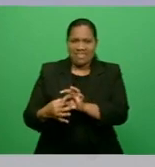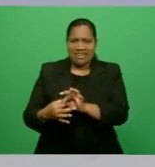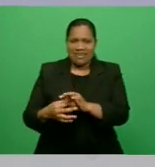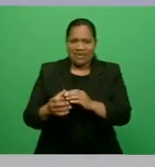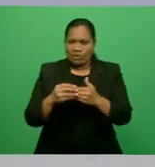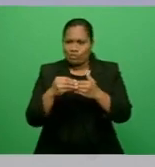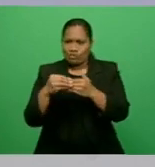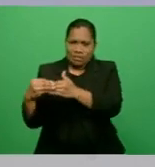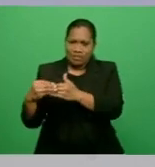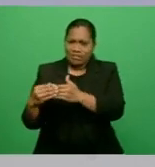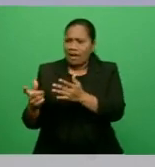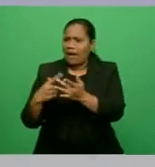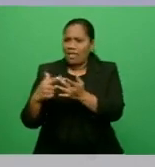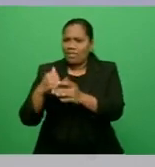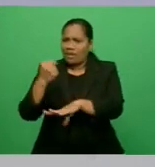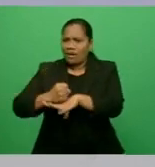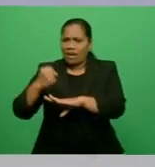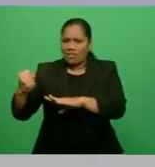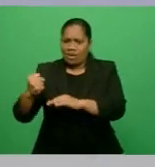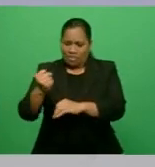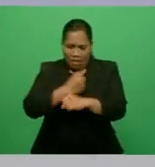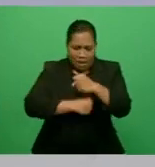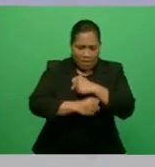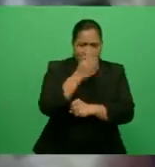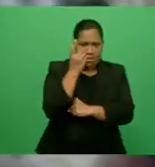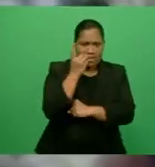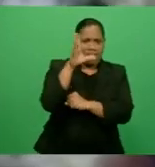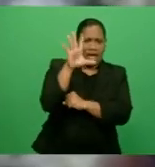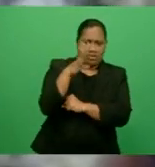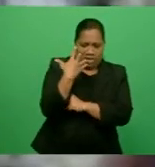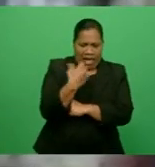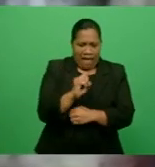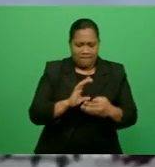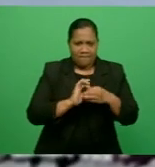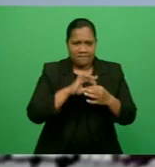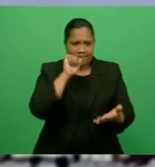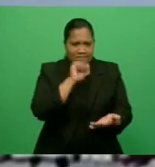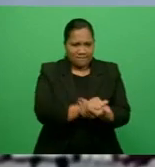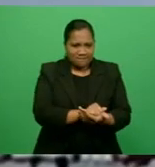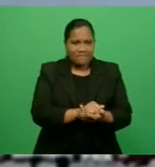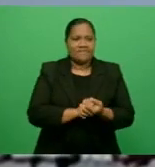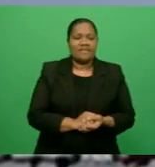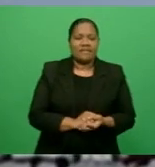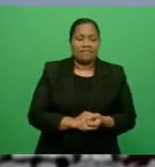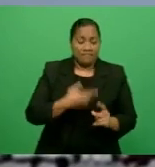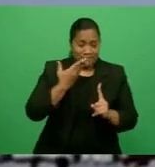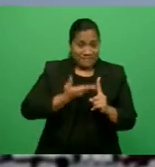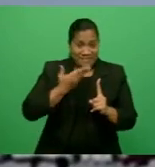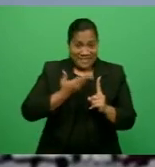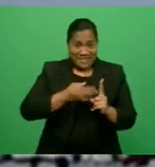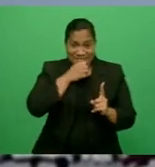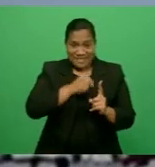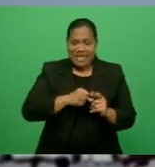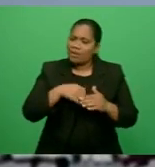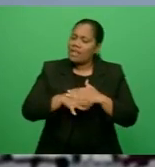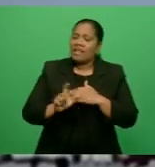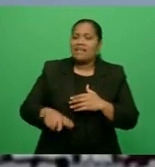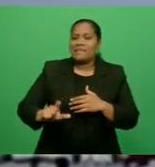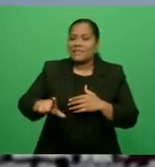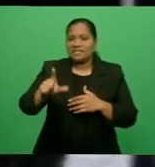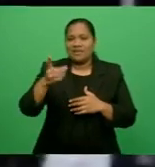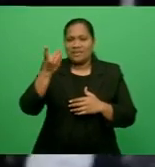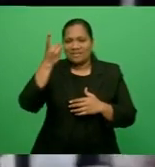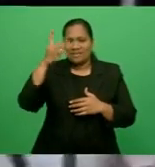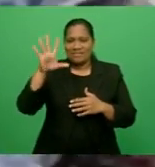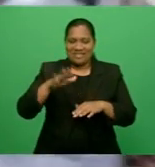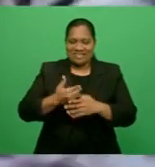governments, and you become independent and you got, rights. Sahib was in Lambasa during the independence and says in every